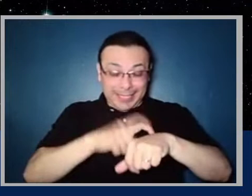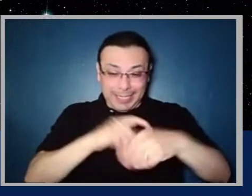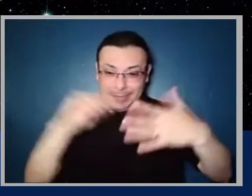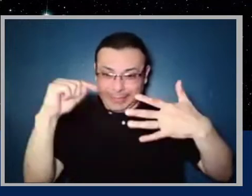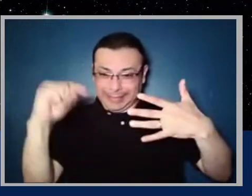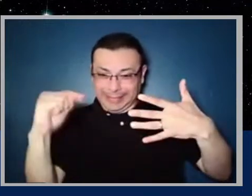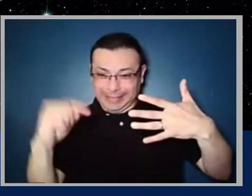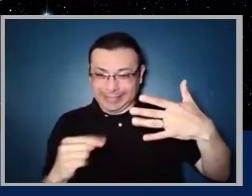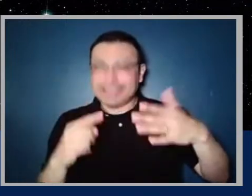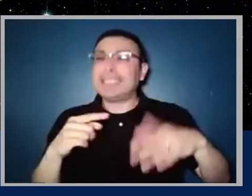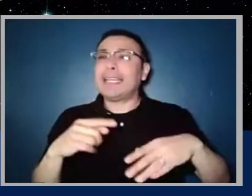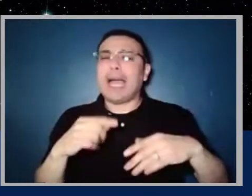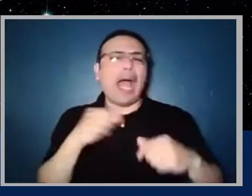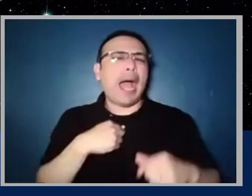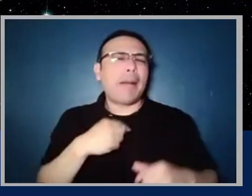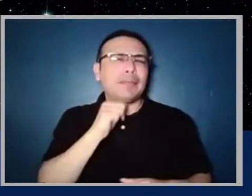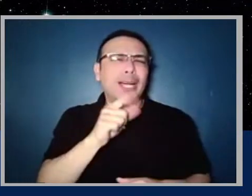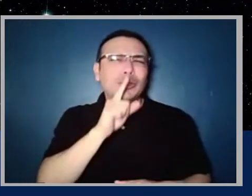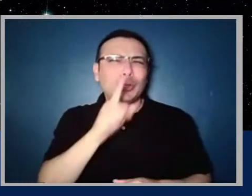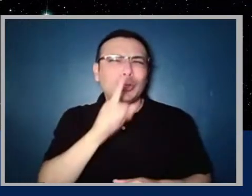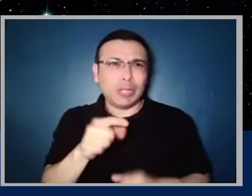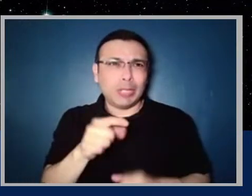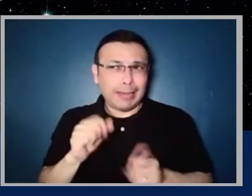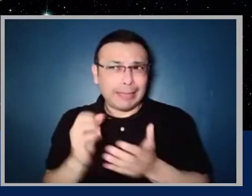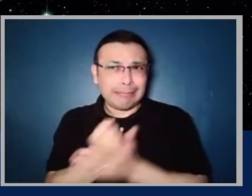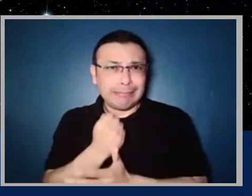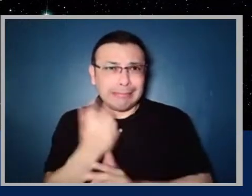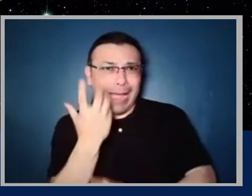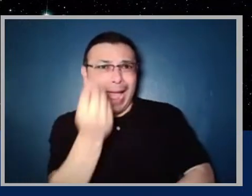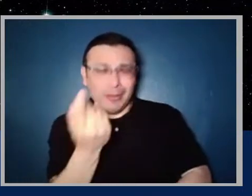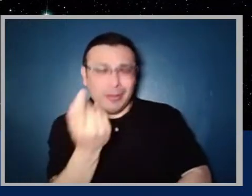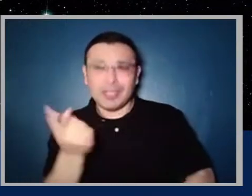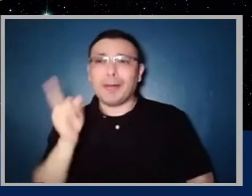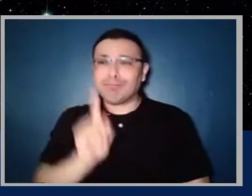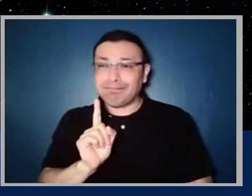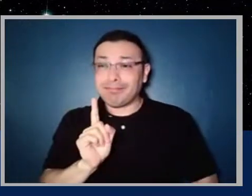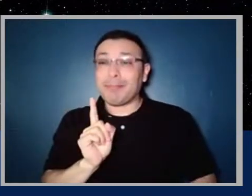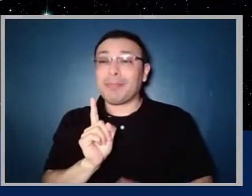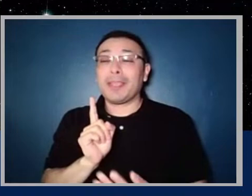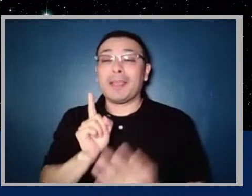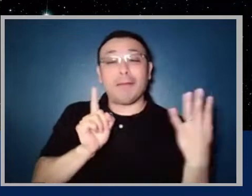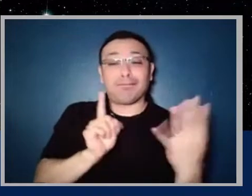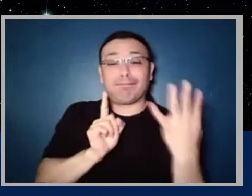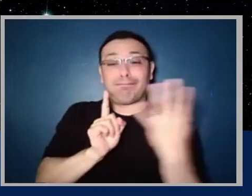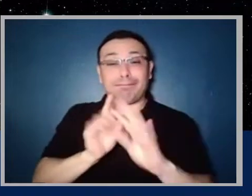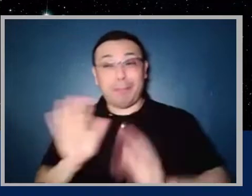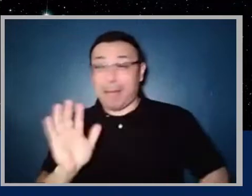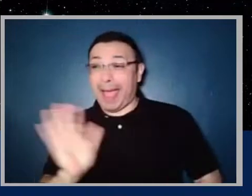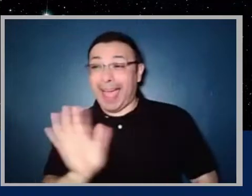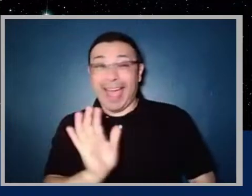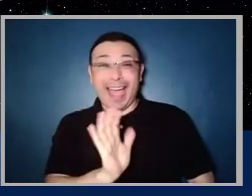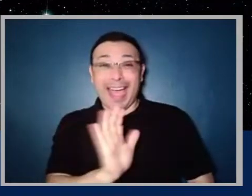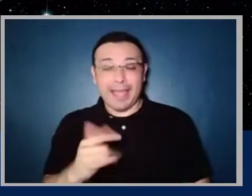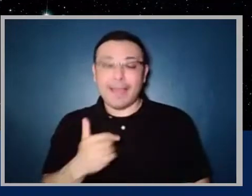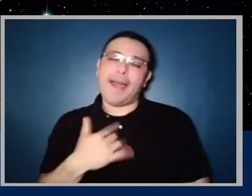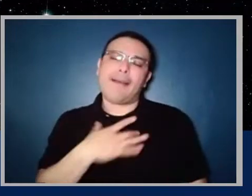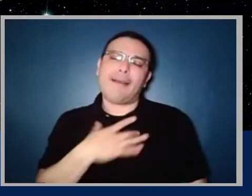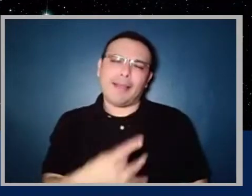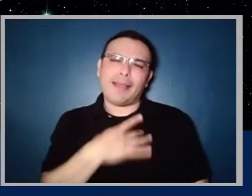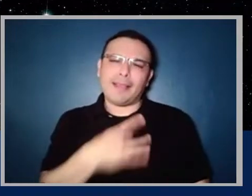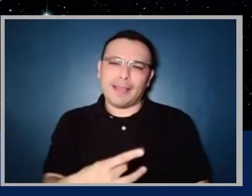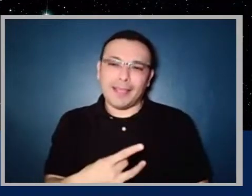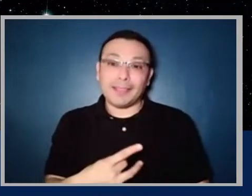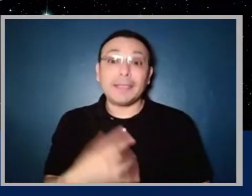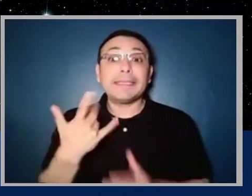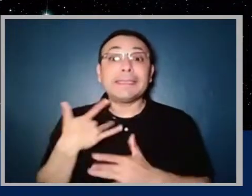I'm not sure if I'm going to be able to, but I usually love saying goodbye to all the crew members that come by. They'll drive the